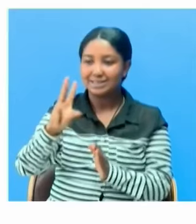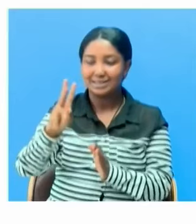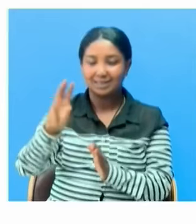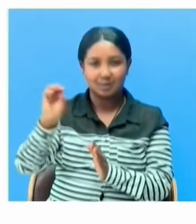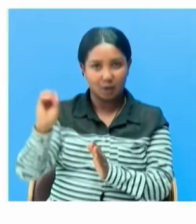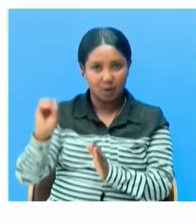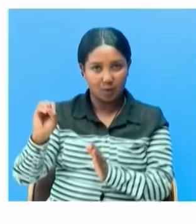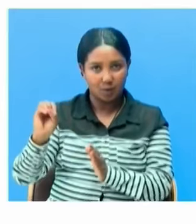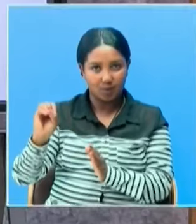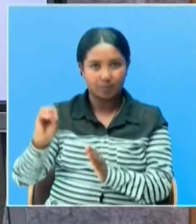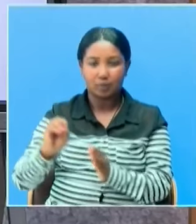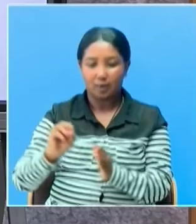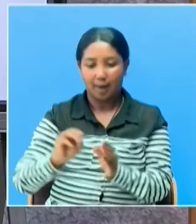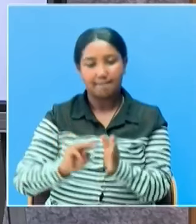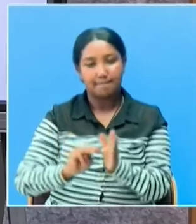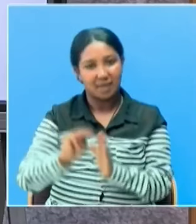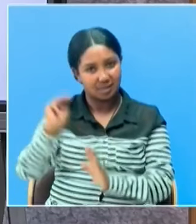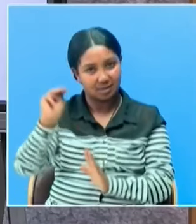1.60 meter.